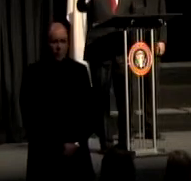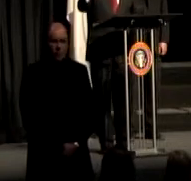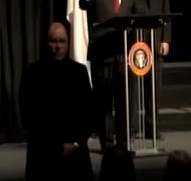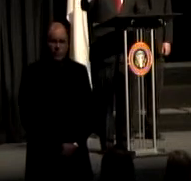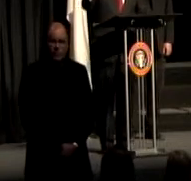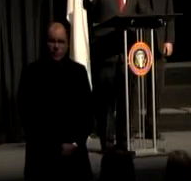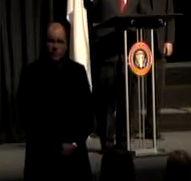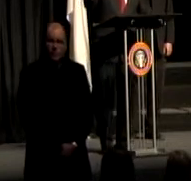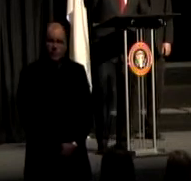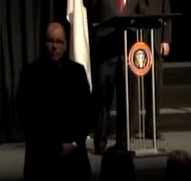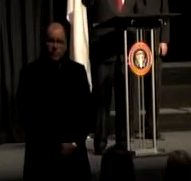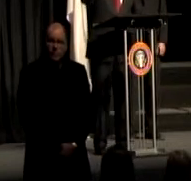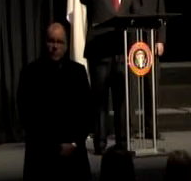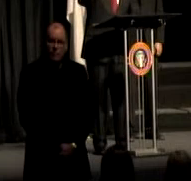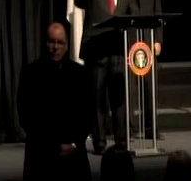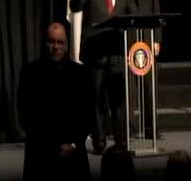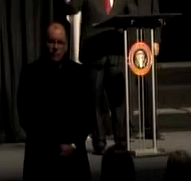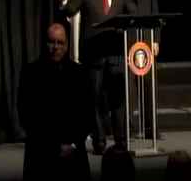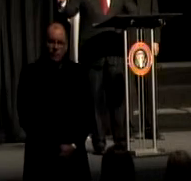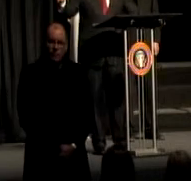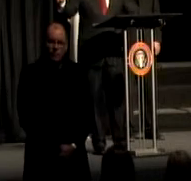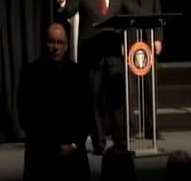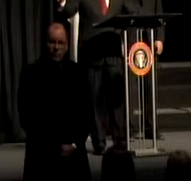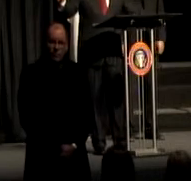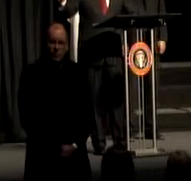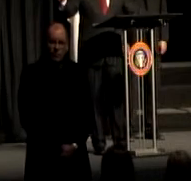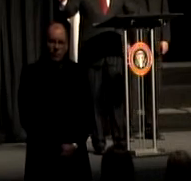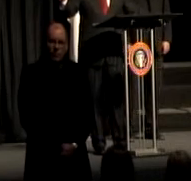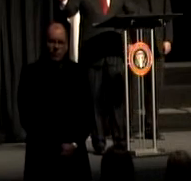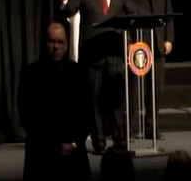said I want to tell you a man that knew all about me